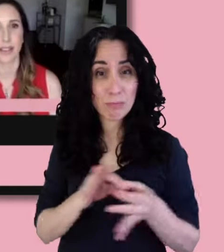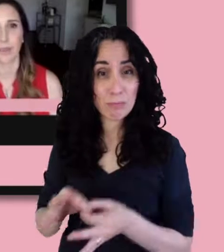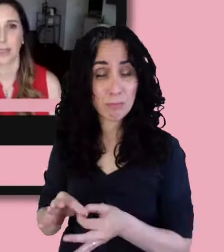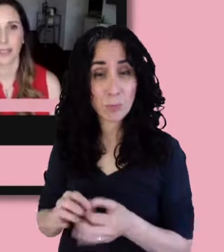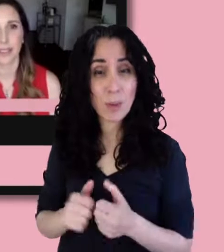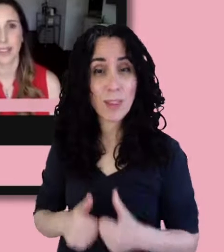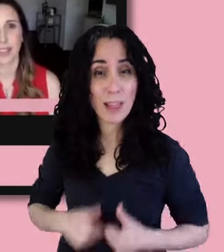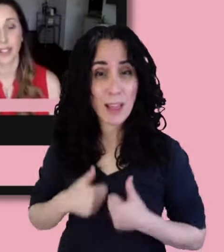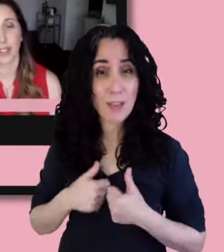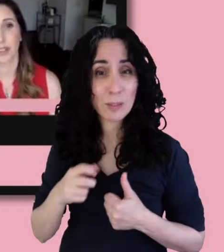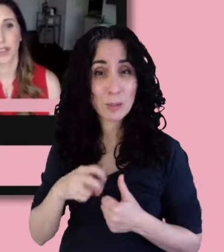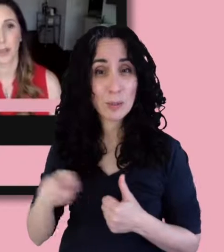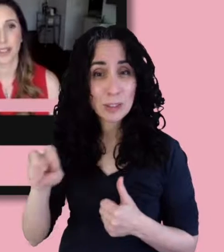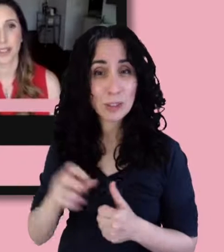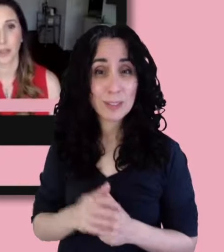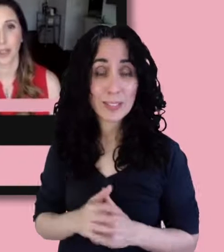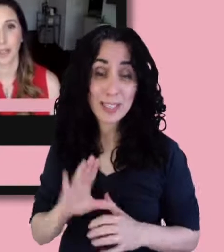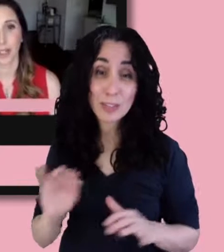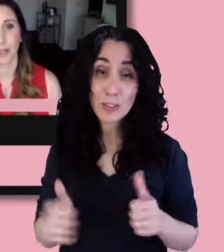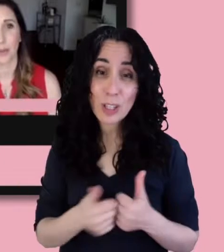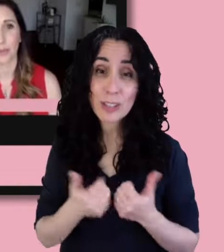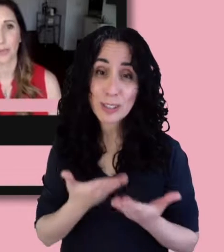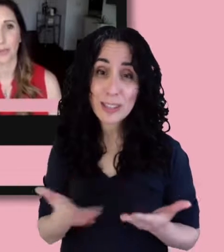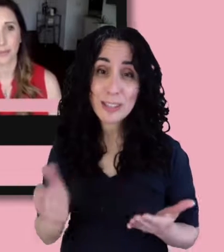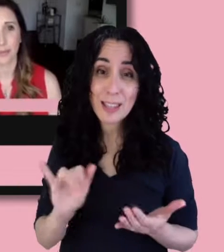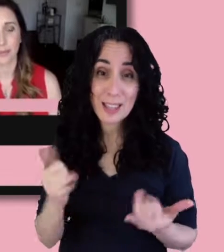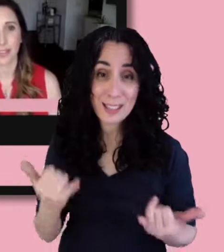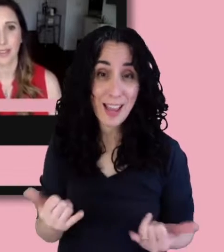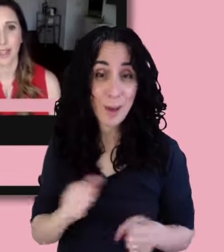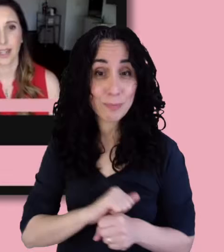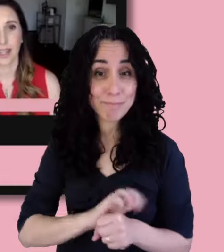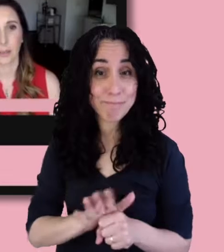and even challenging ones like we're in right now.